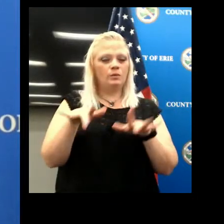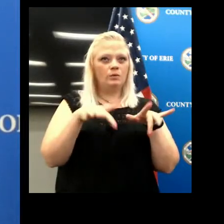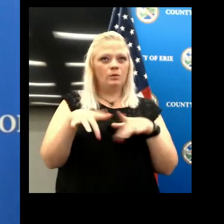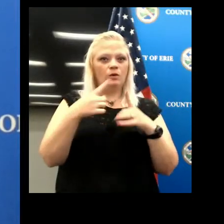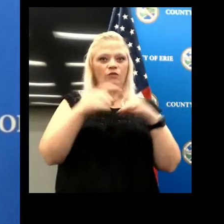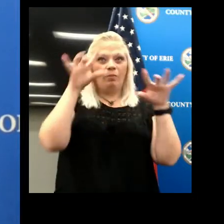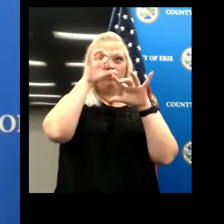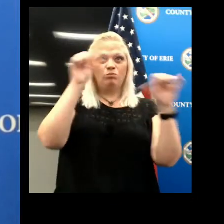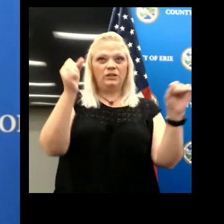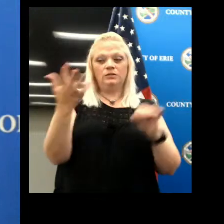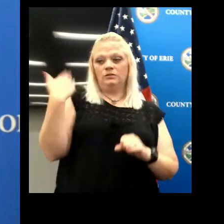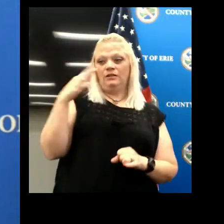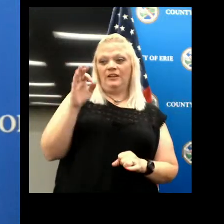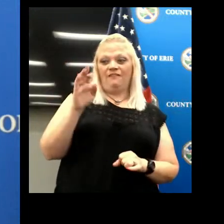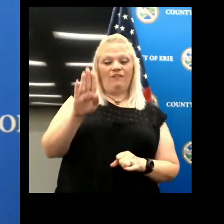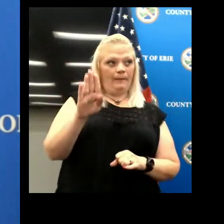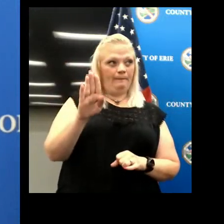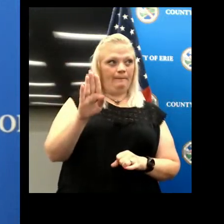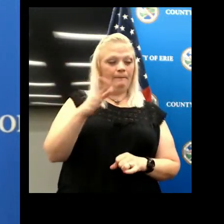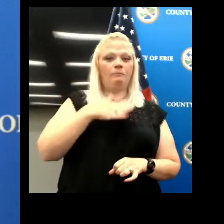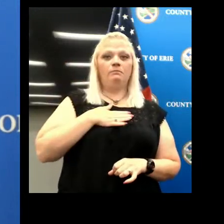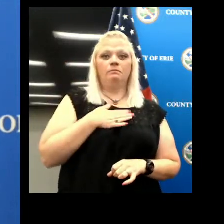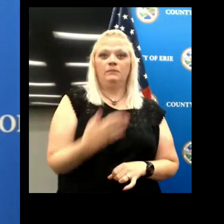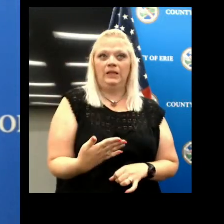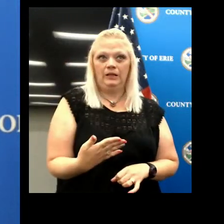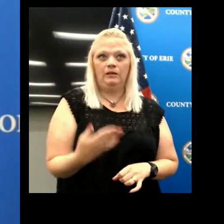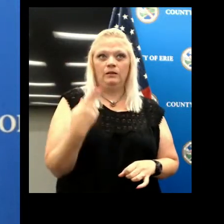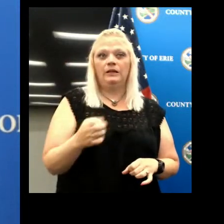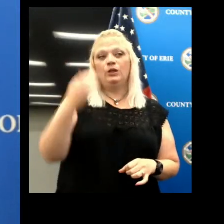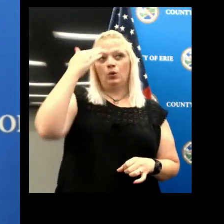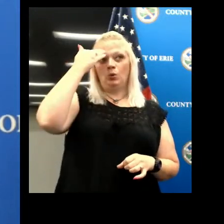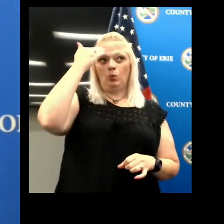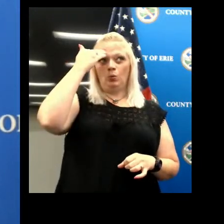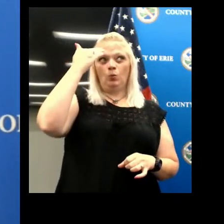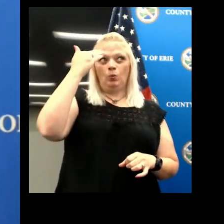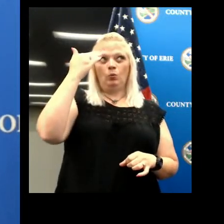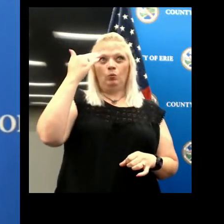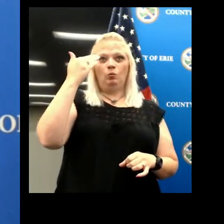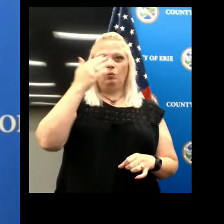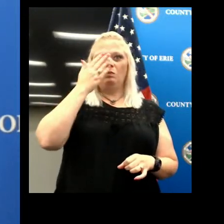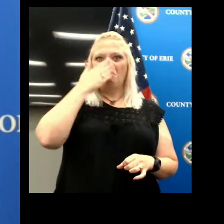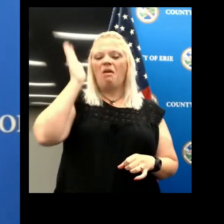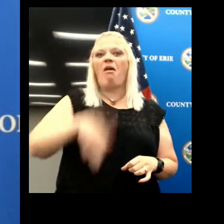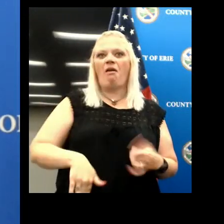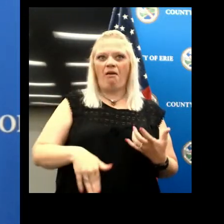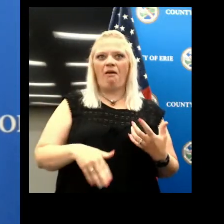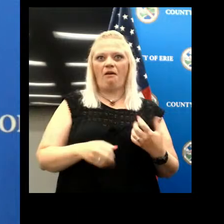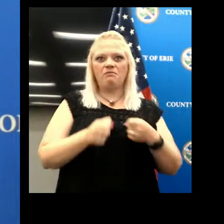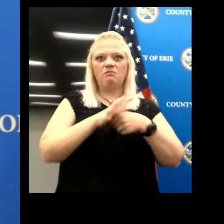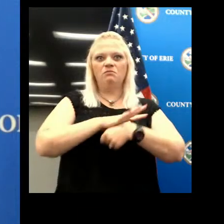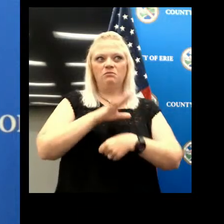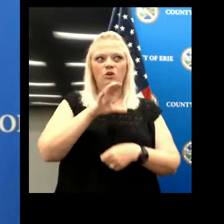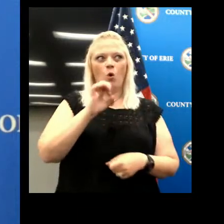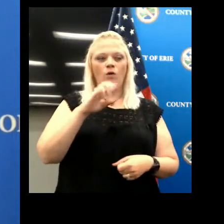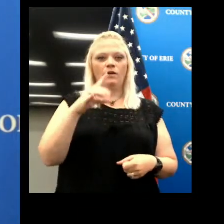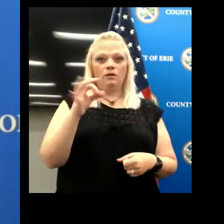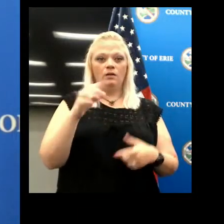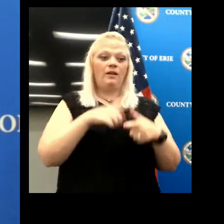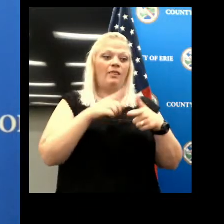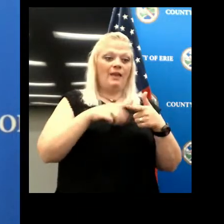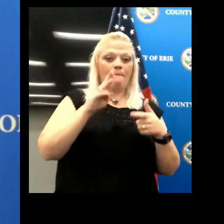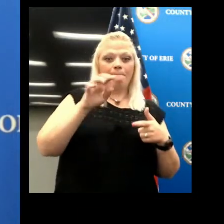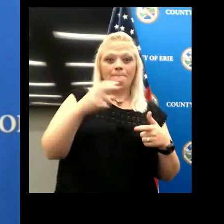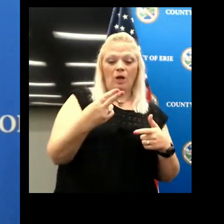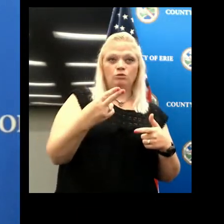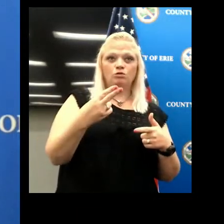to February, admitting he knew how bad COVID-19 was, and then in March how he wanted